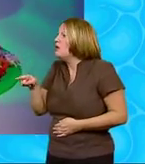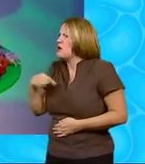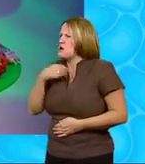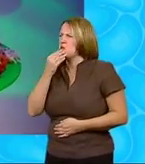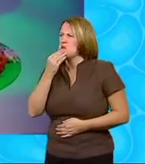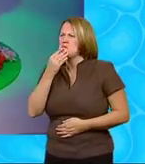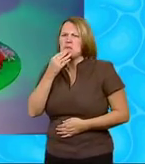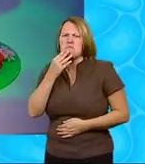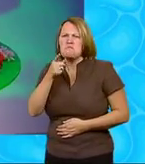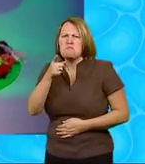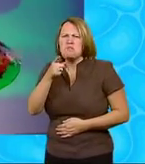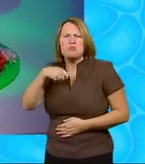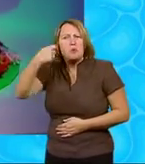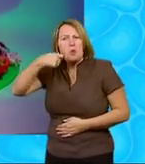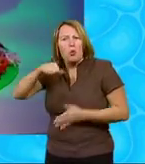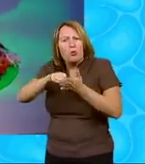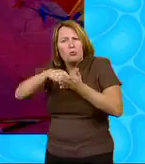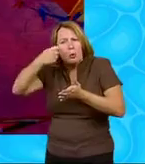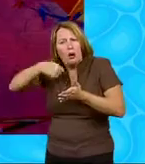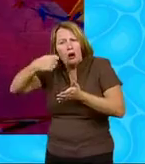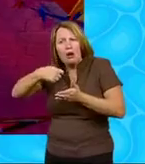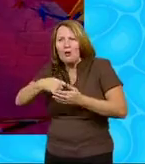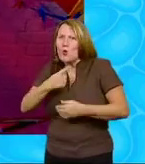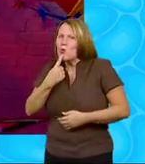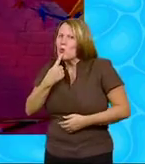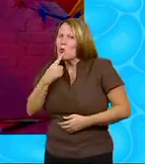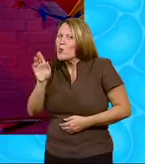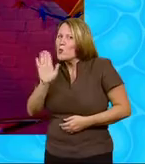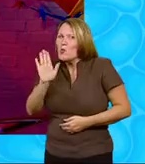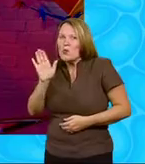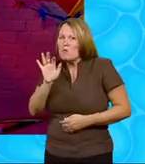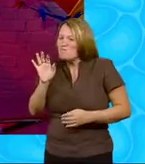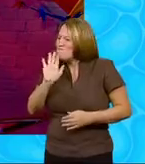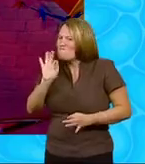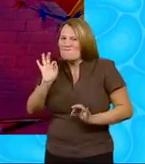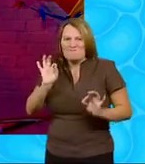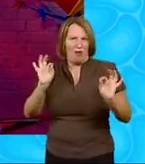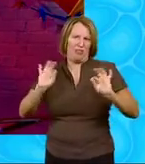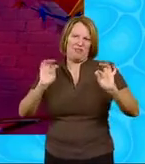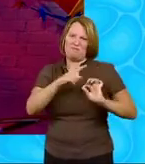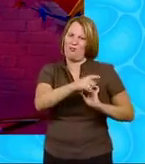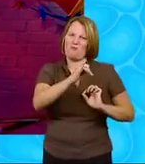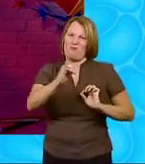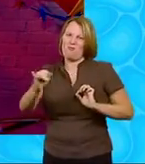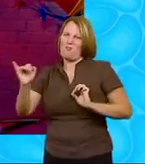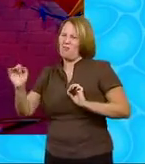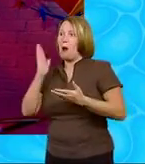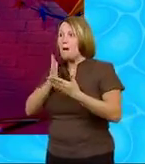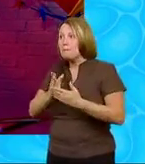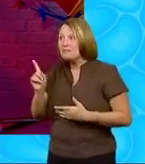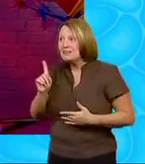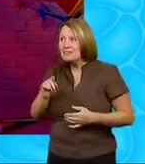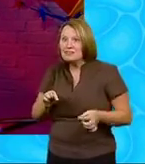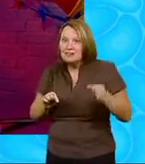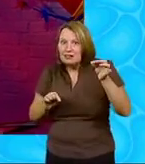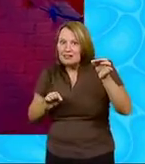it's, is it a wooden spoon? Oh, it's not a wooden spoon, no. No, unlucky, no one scores that round. It is, in